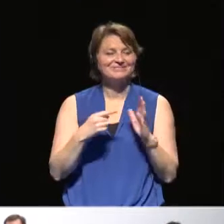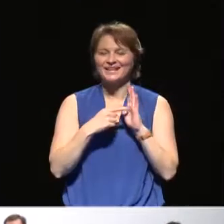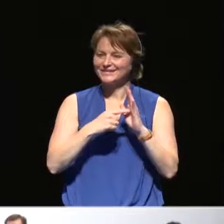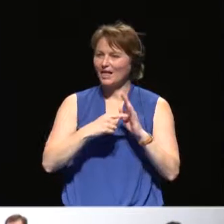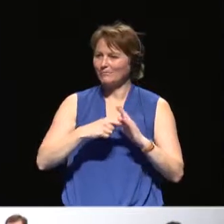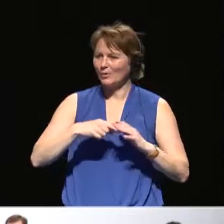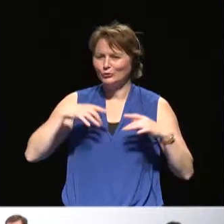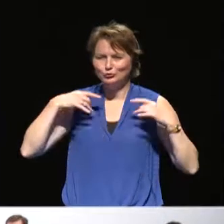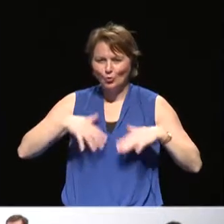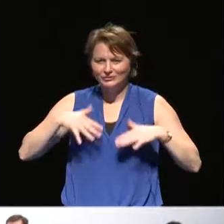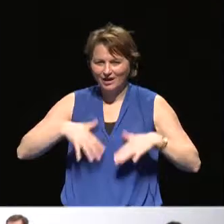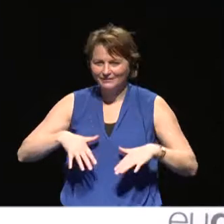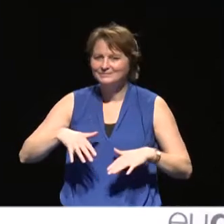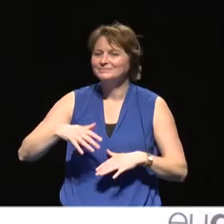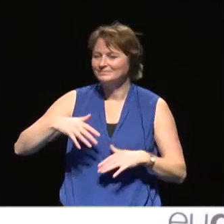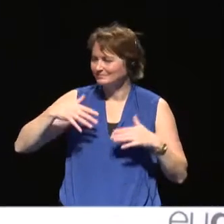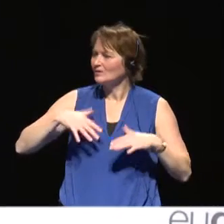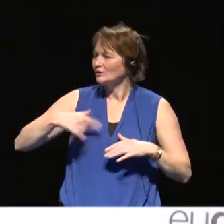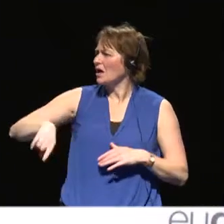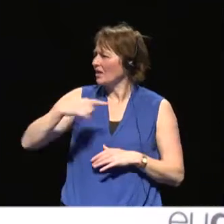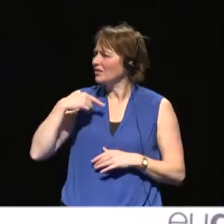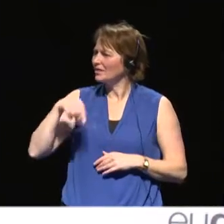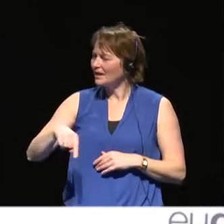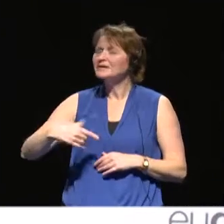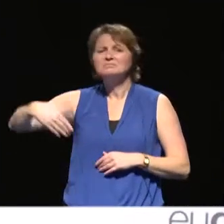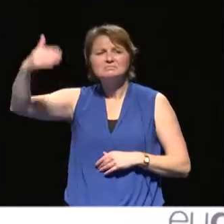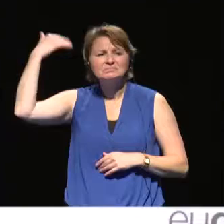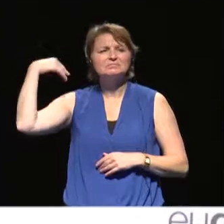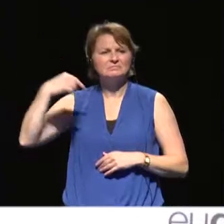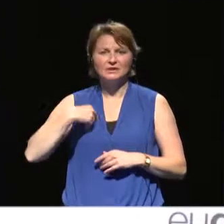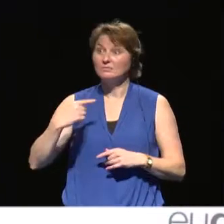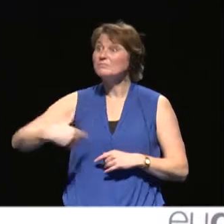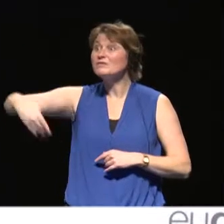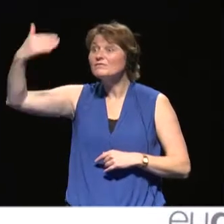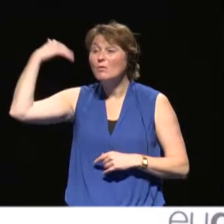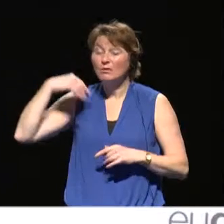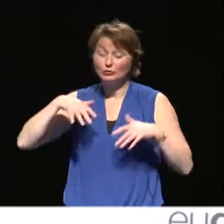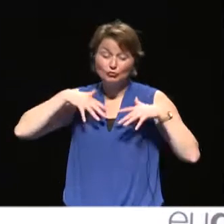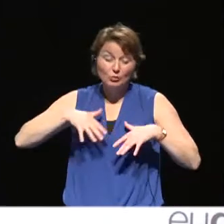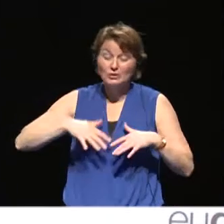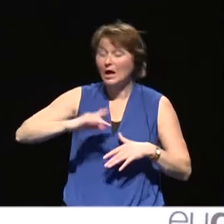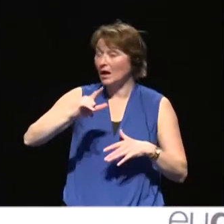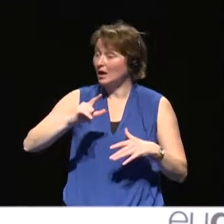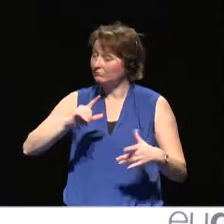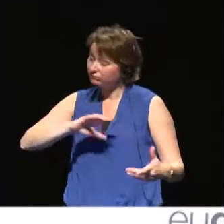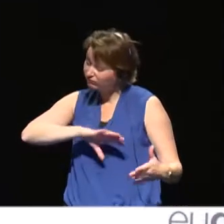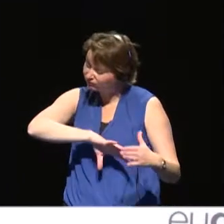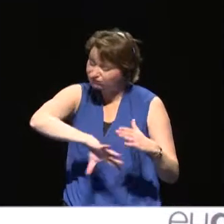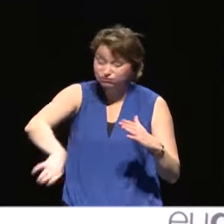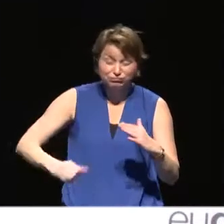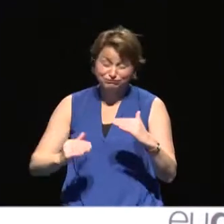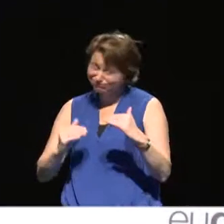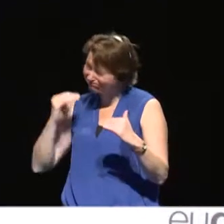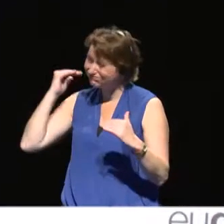decade really changed from the country that was highly corrupt to the country that is one of the examples in